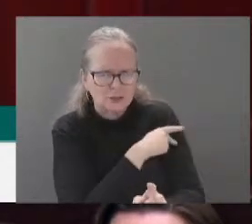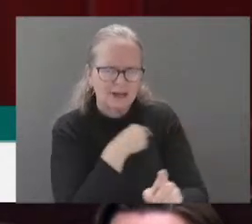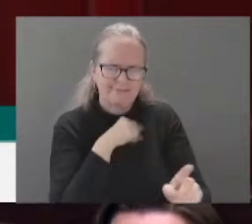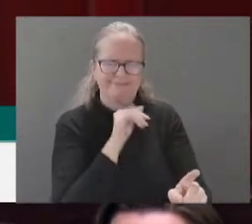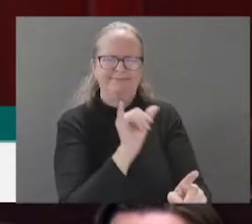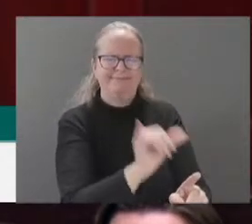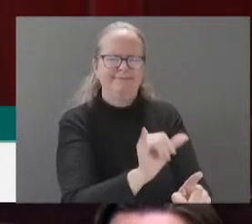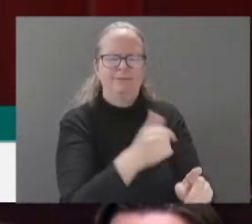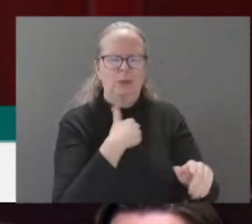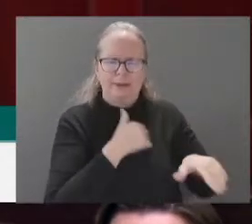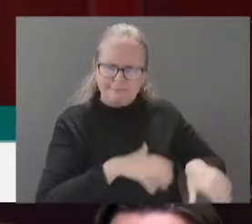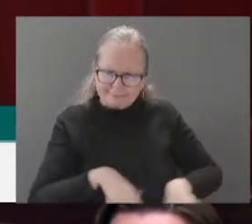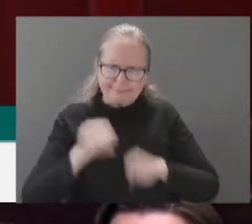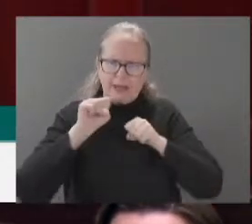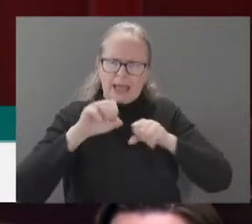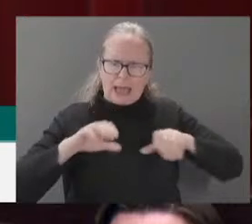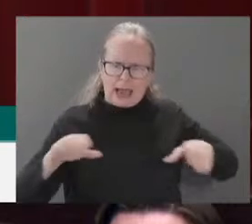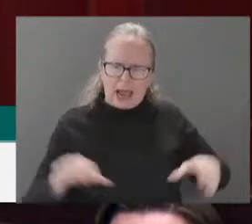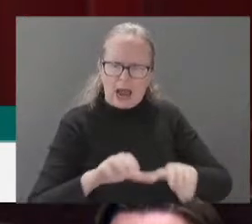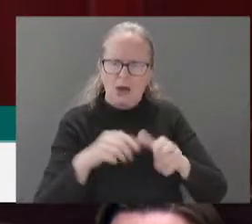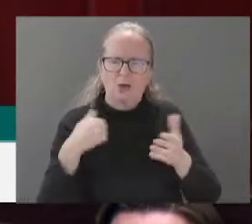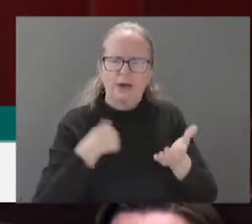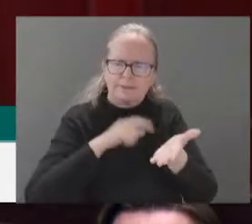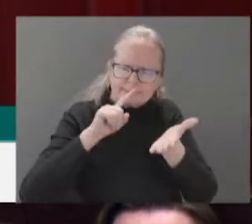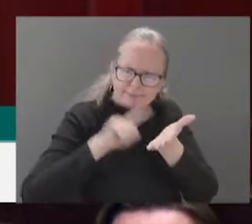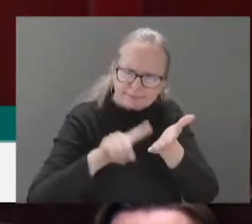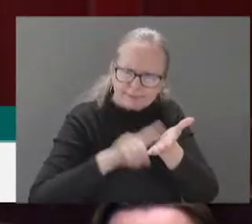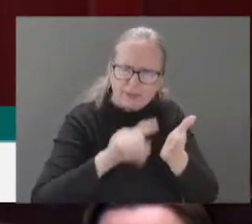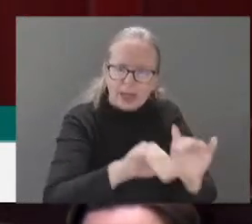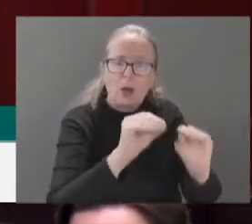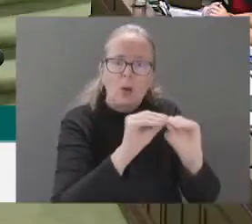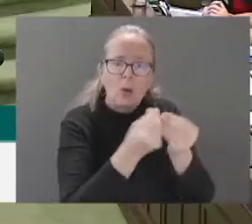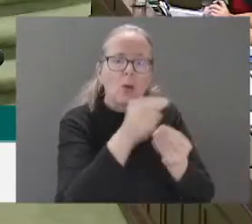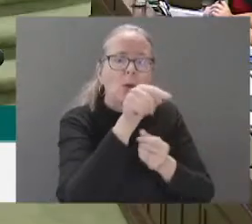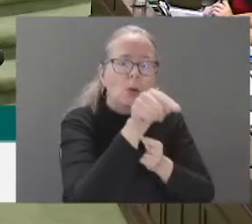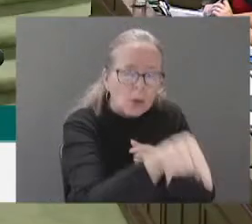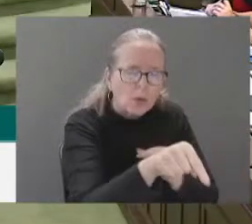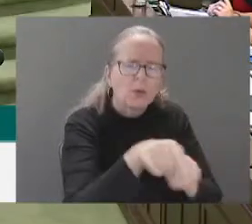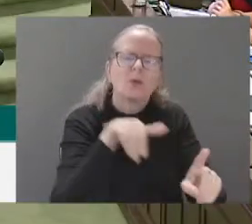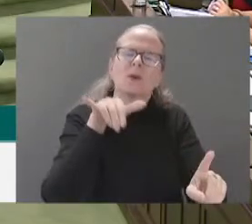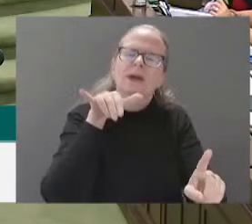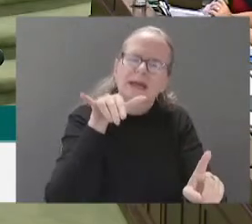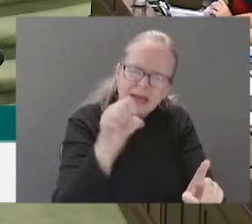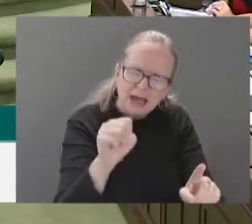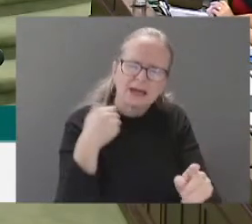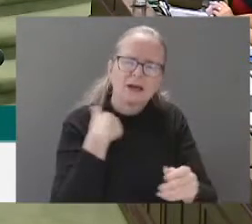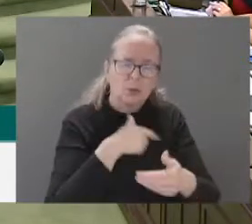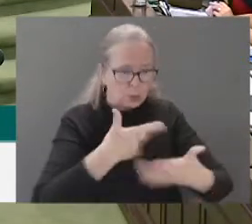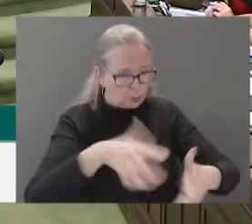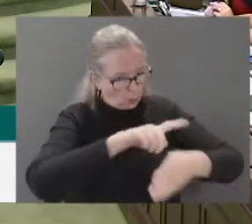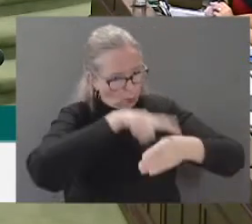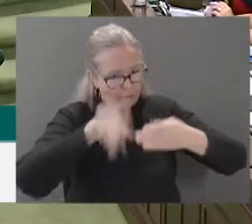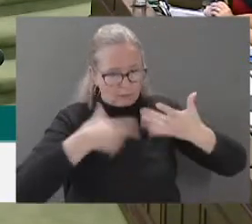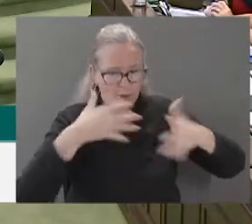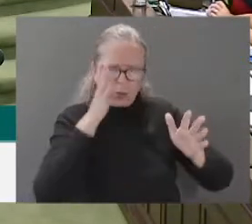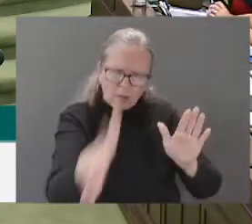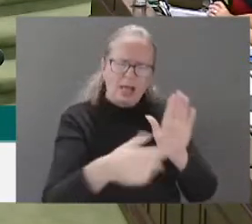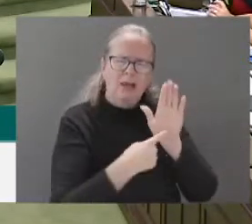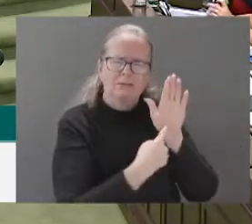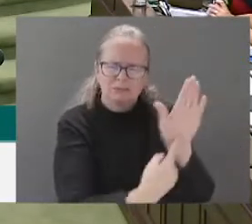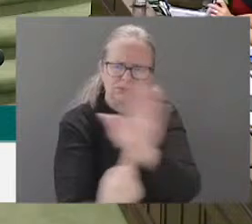Speaker and yes we will make those results public when it's completed Mr Speaker The Honorable member for aabas barhead